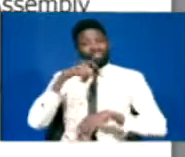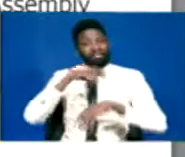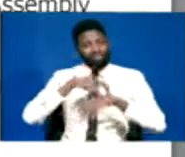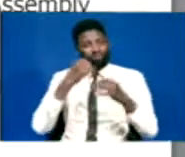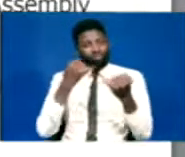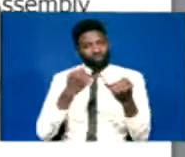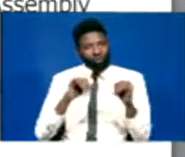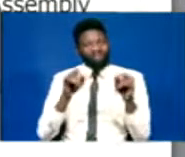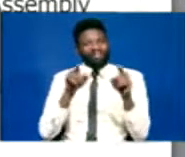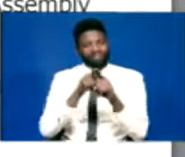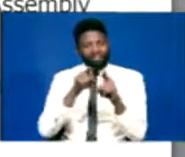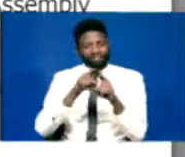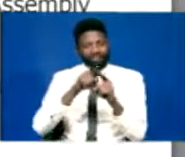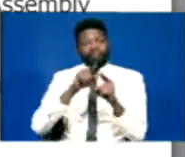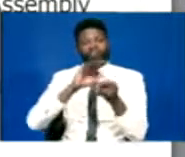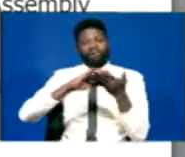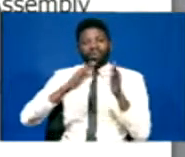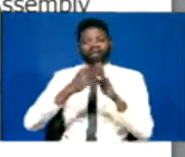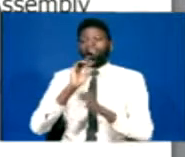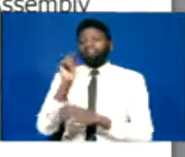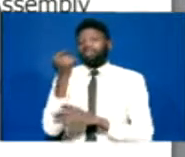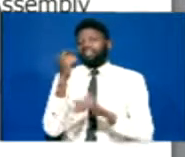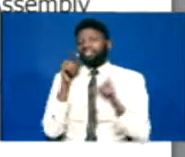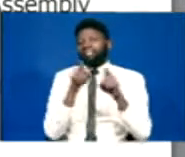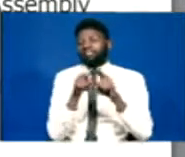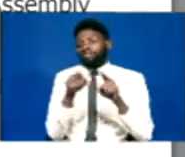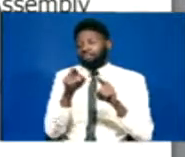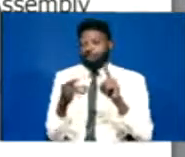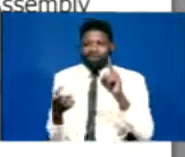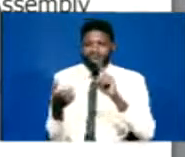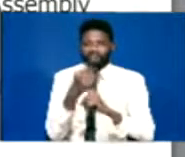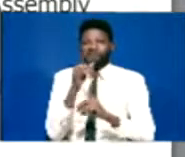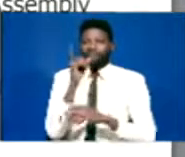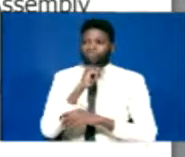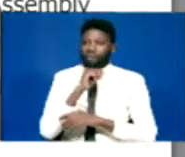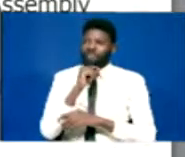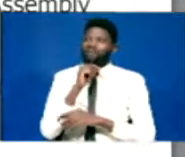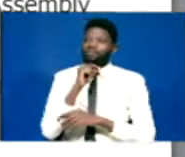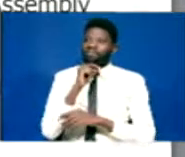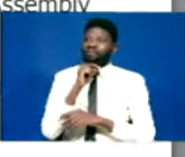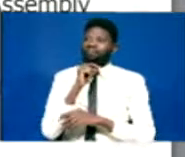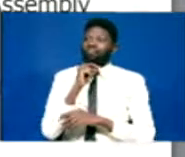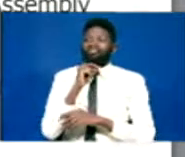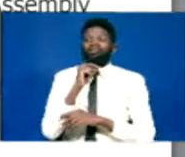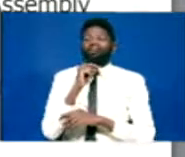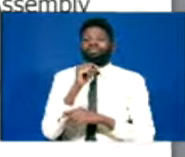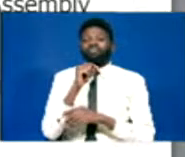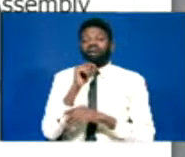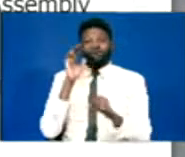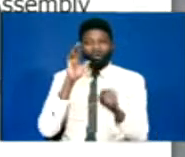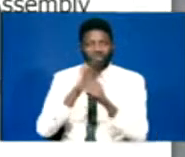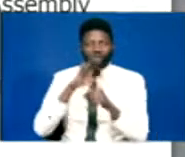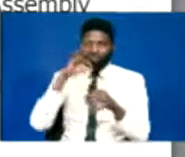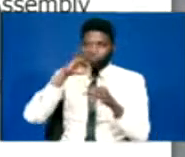run at presidency. And he was able to garner quite a huge chunk of the vote with a cumulative total